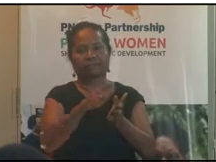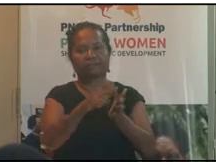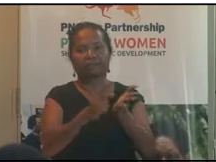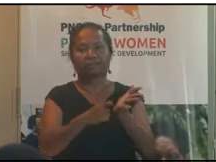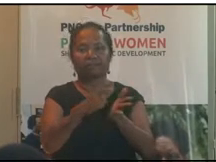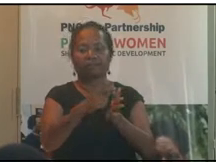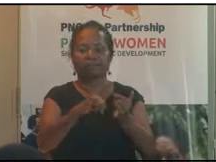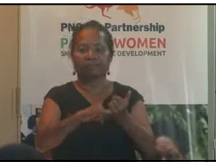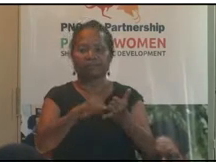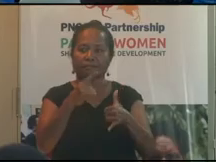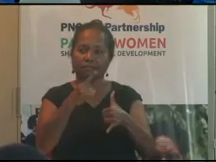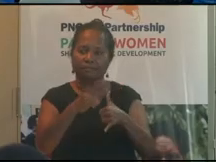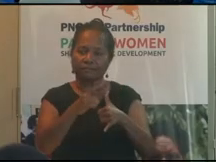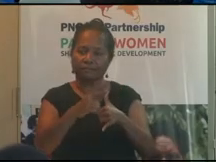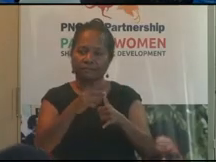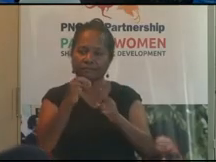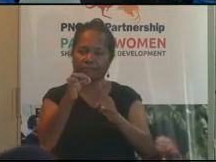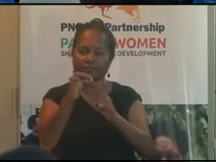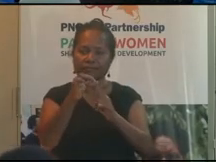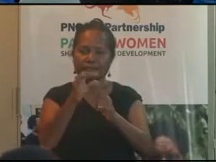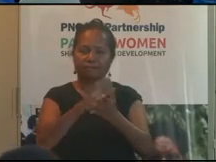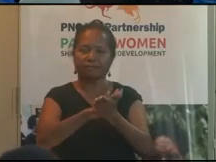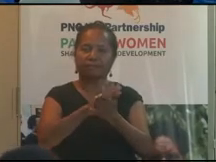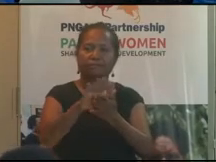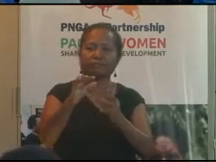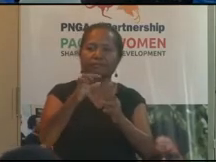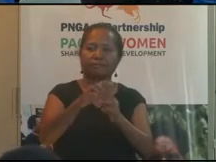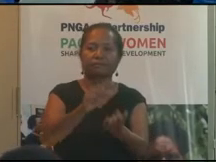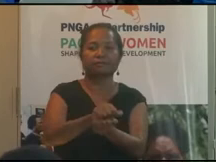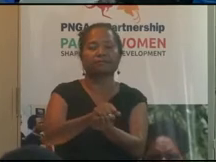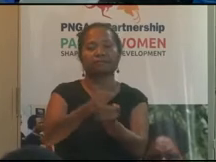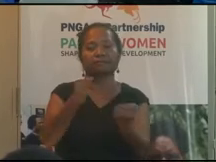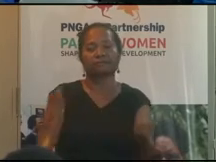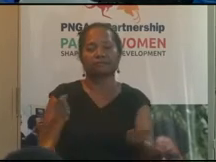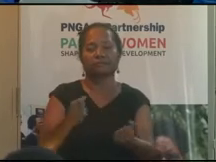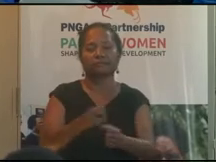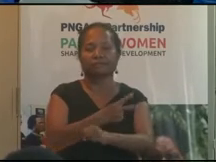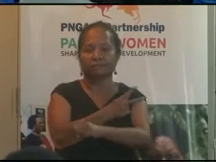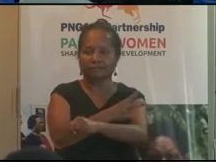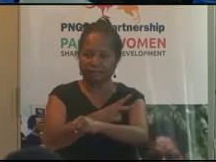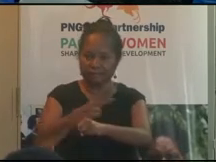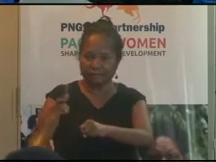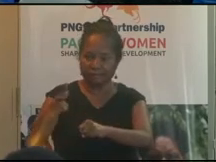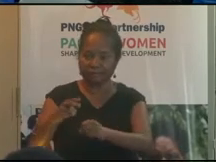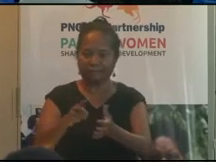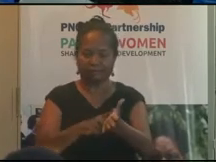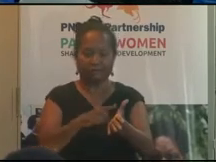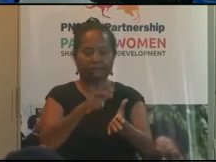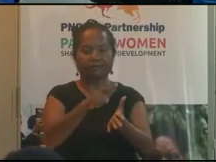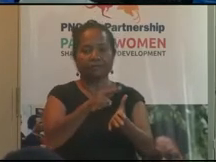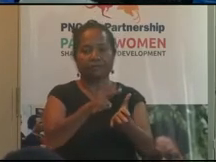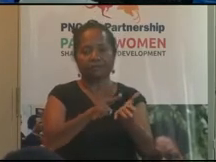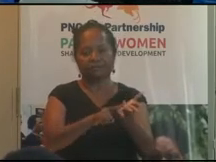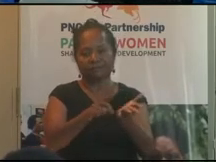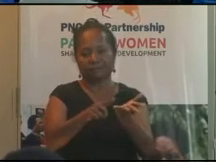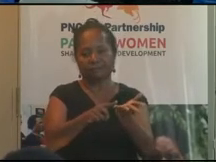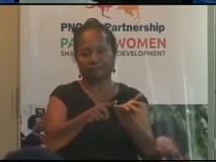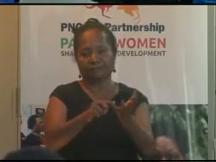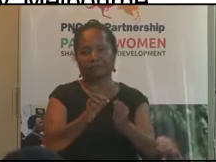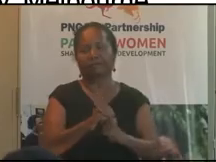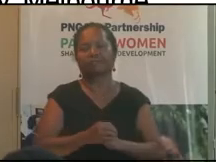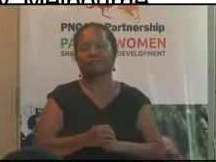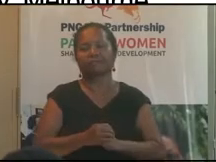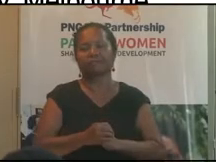PhD candidate with the Department of Pacific Affairs at ANU Coral Bell School of Asia-Pacific